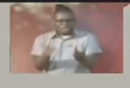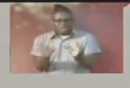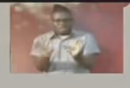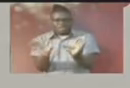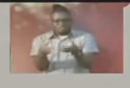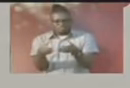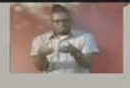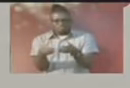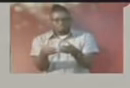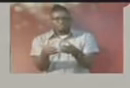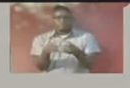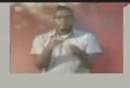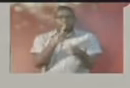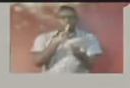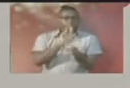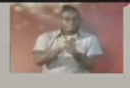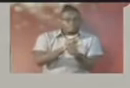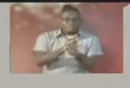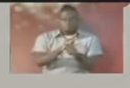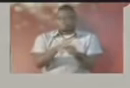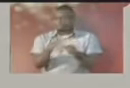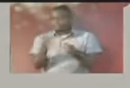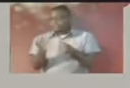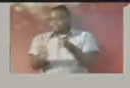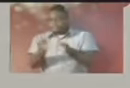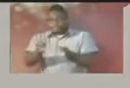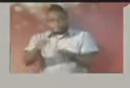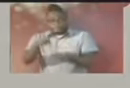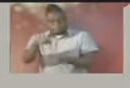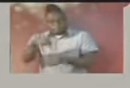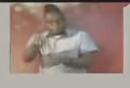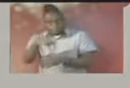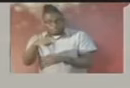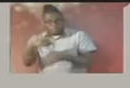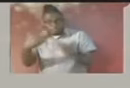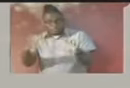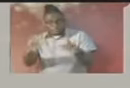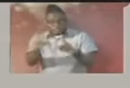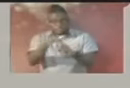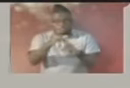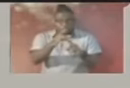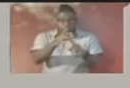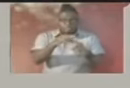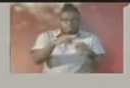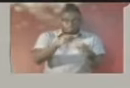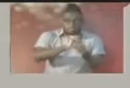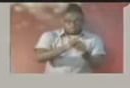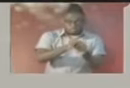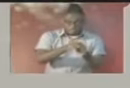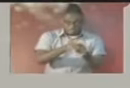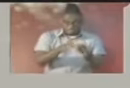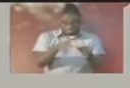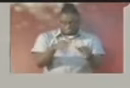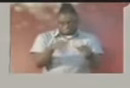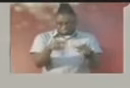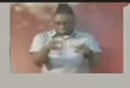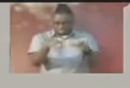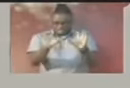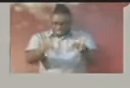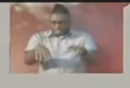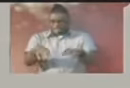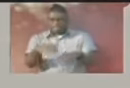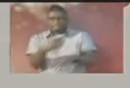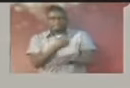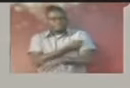who have been infected with COVID need to have vaccines. And now our national policy is to have it 3 months